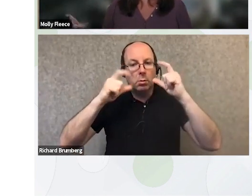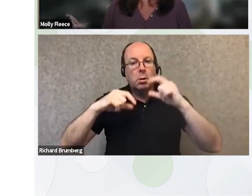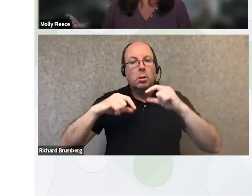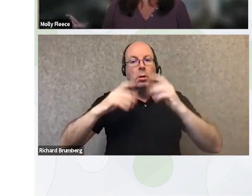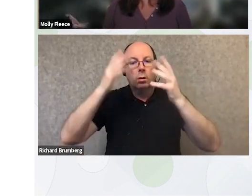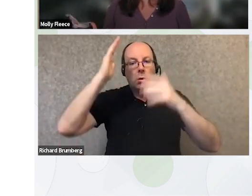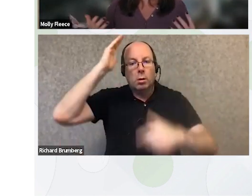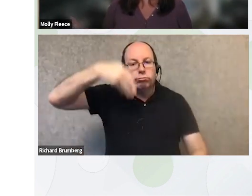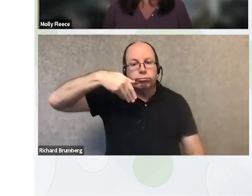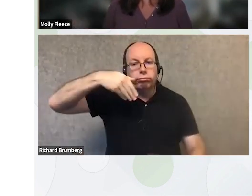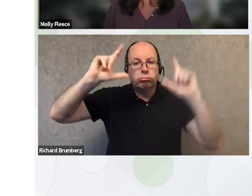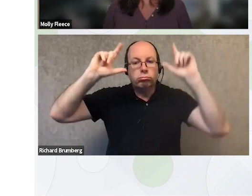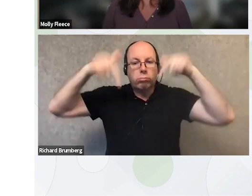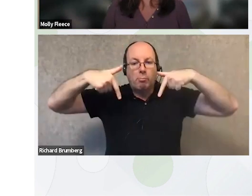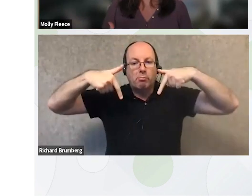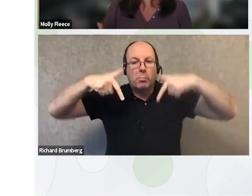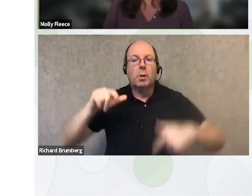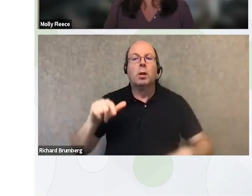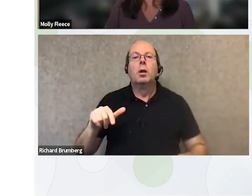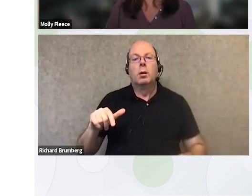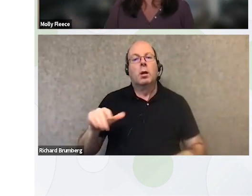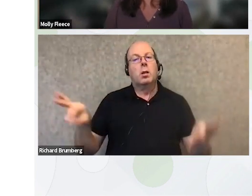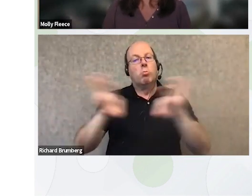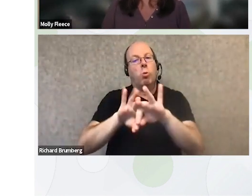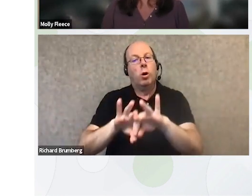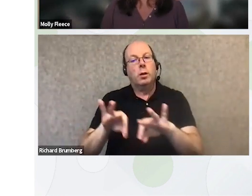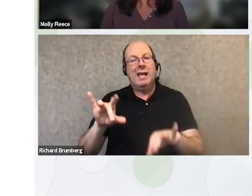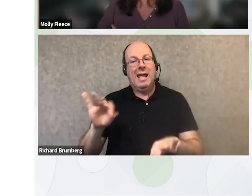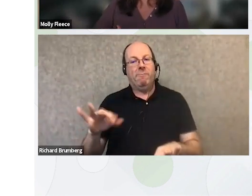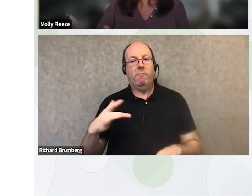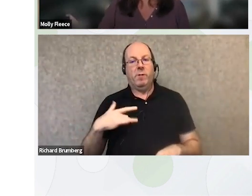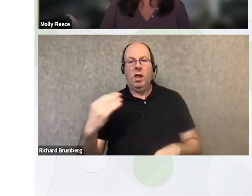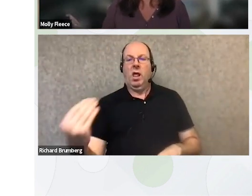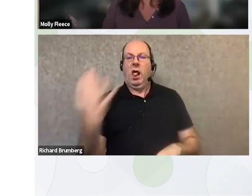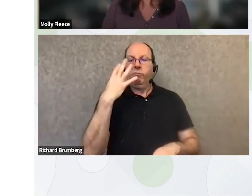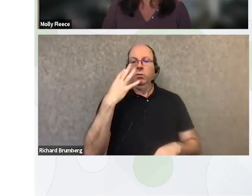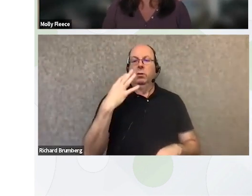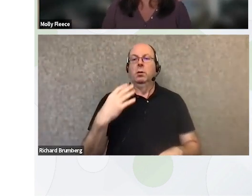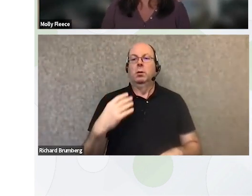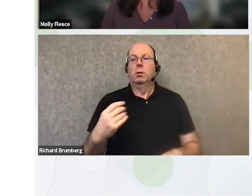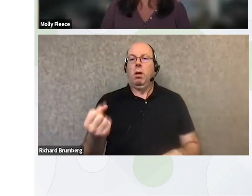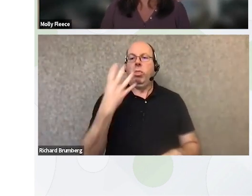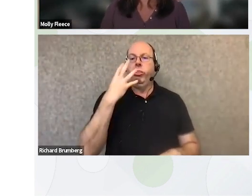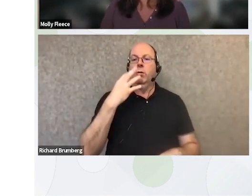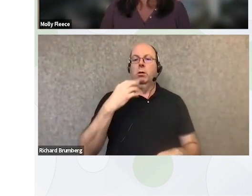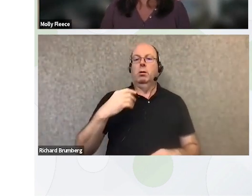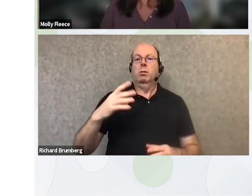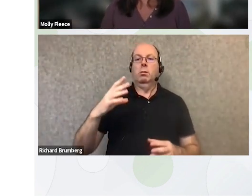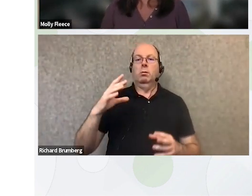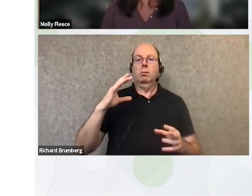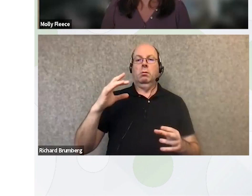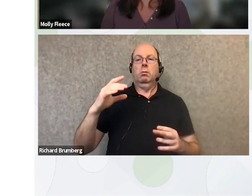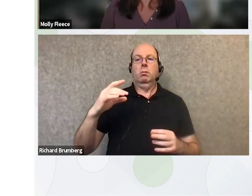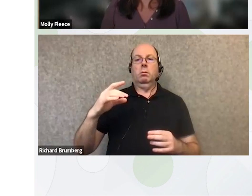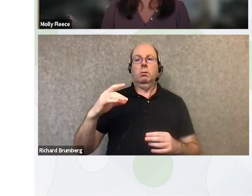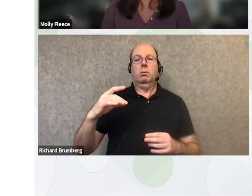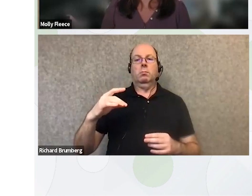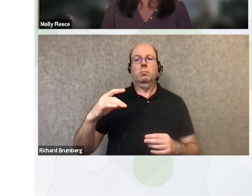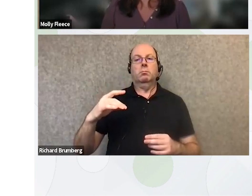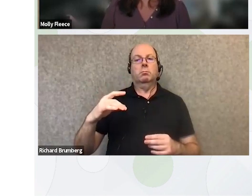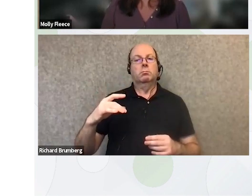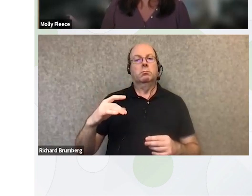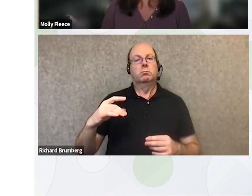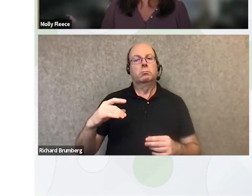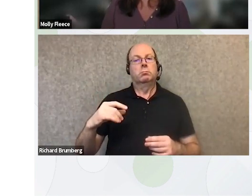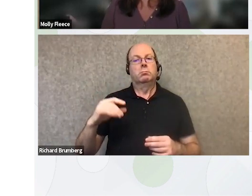shield is important when you are worried about a spray or a splash or any respiratory secretions. That would be more defined